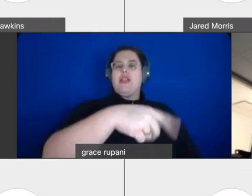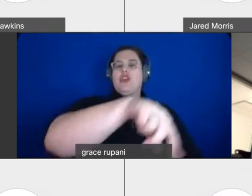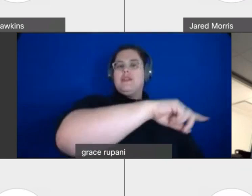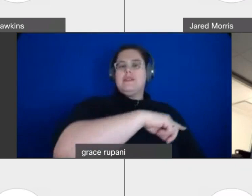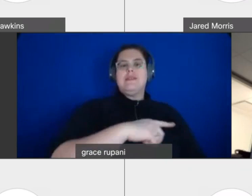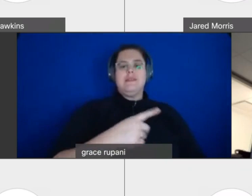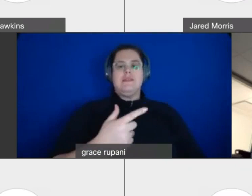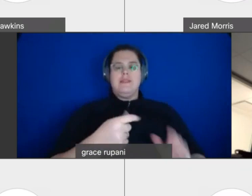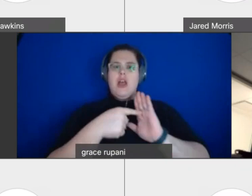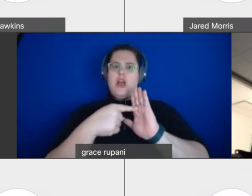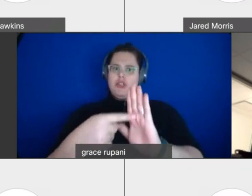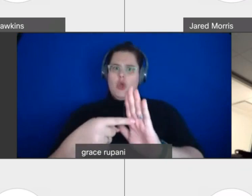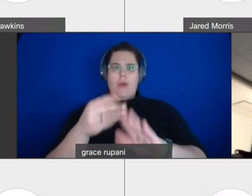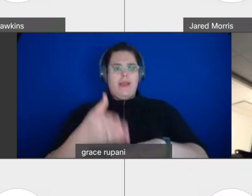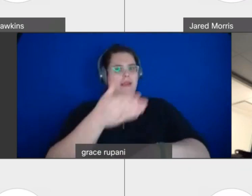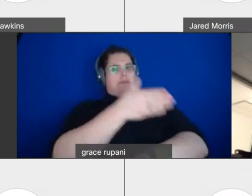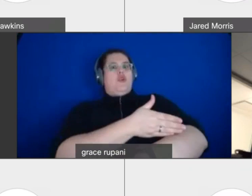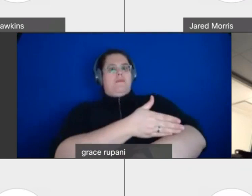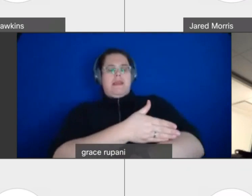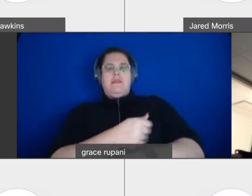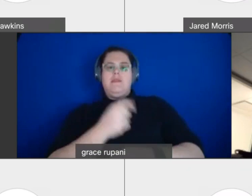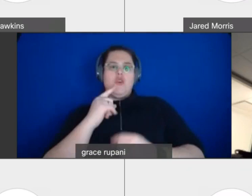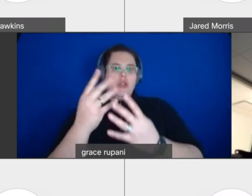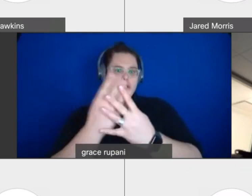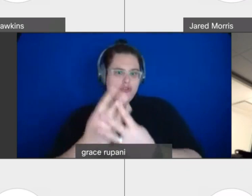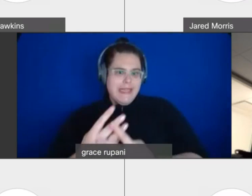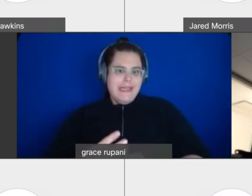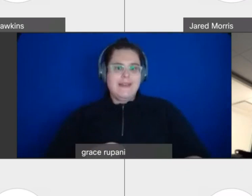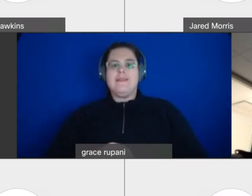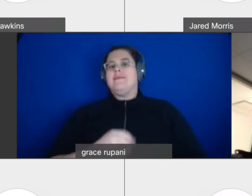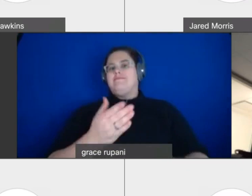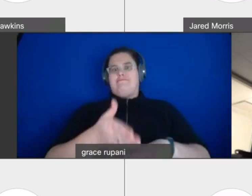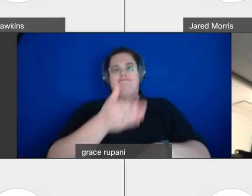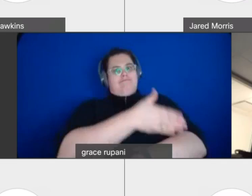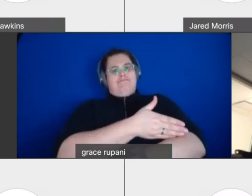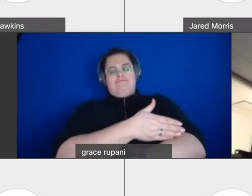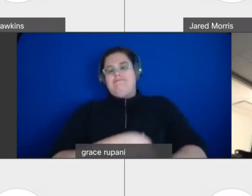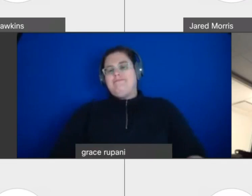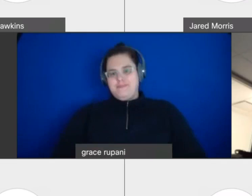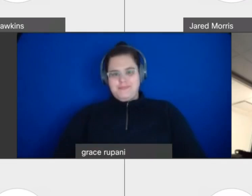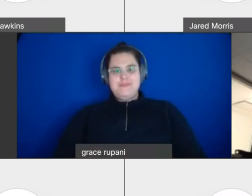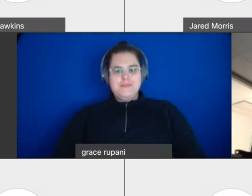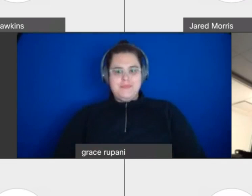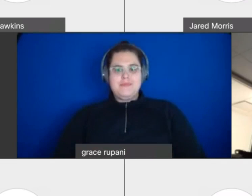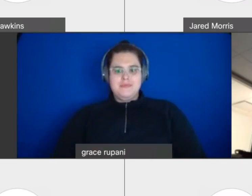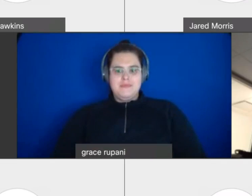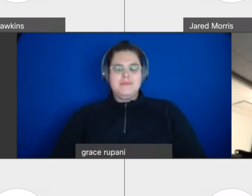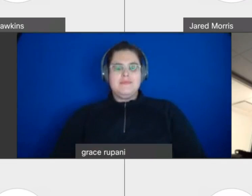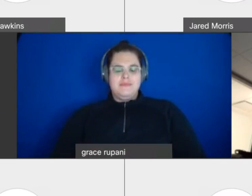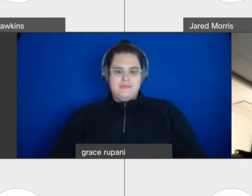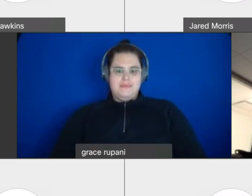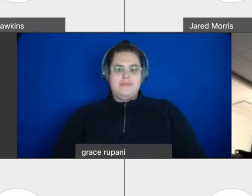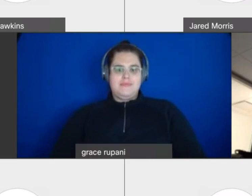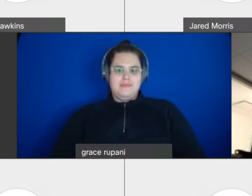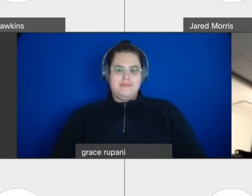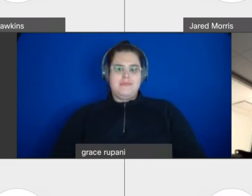showing tremendous improvement in screening, are showing promise with mitigation in terms of ensuring that